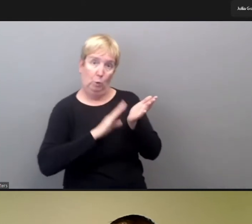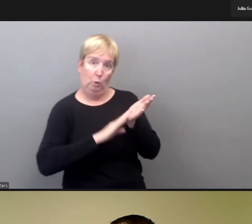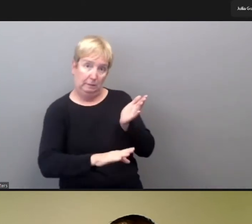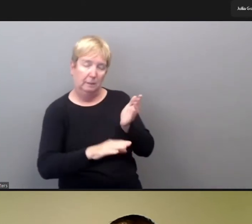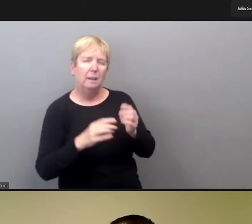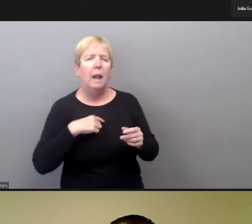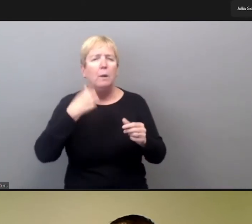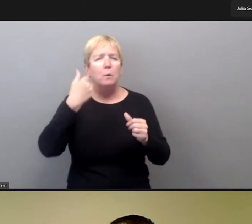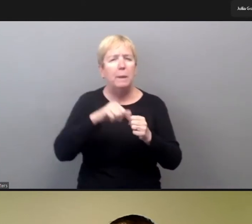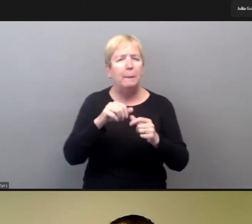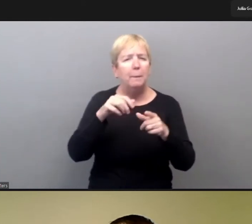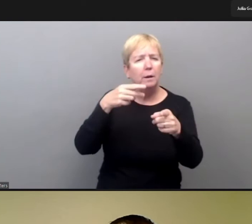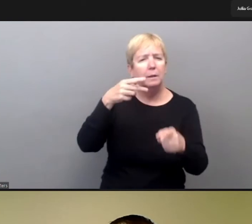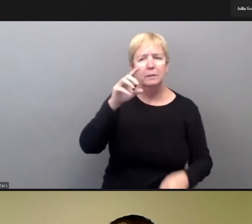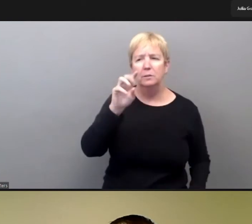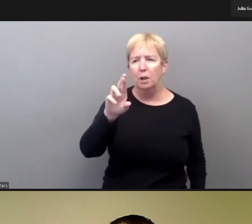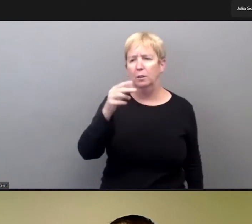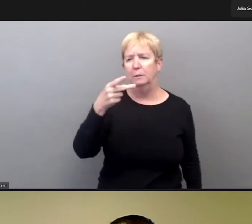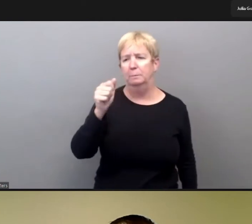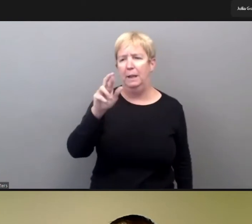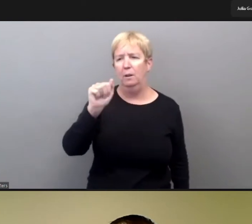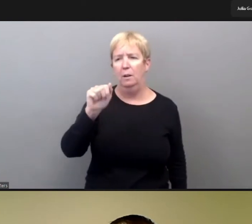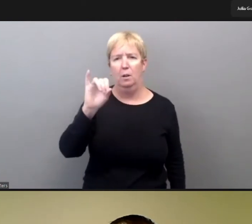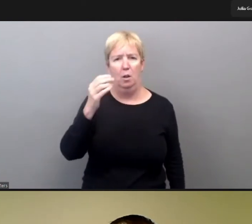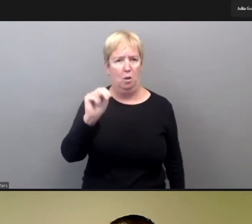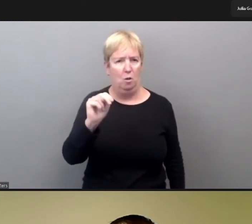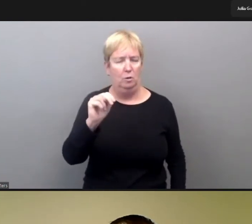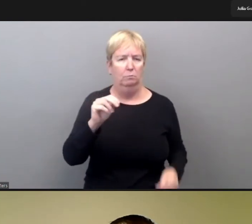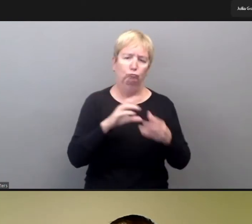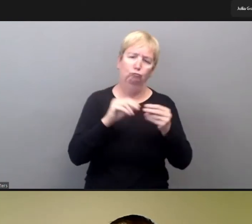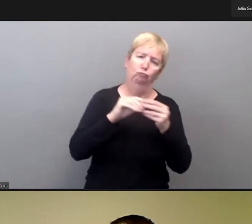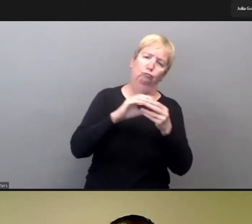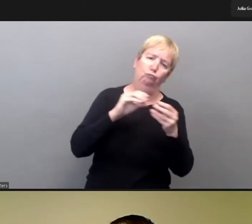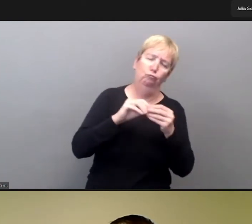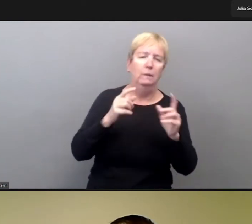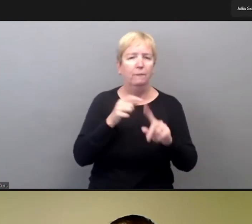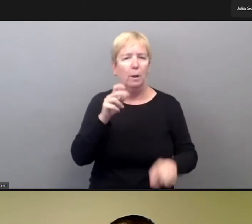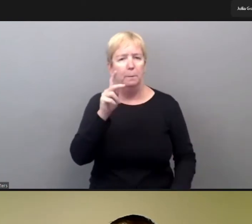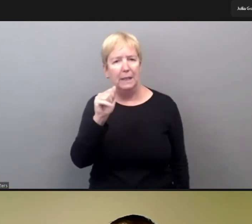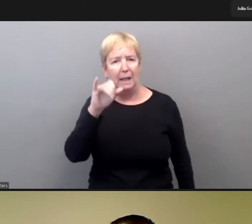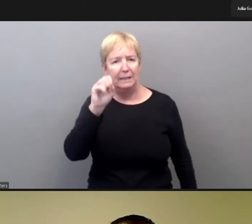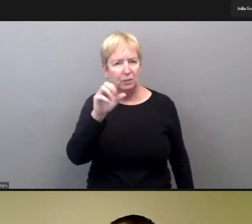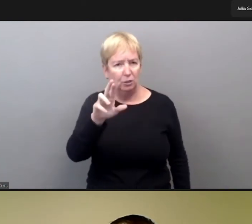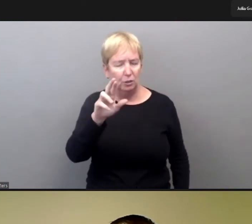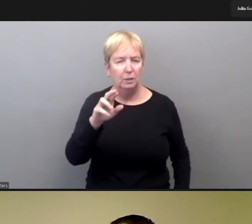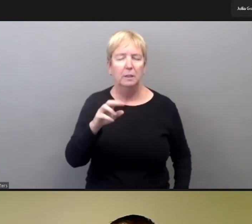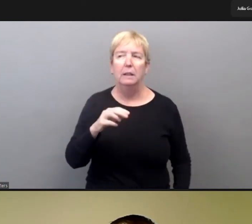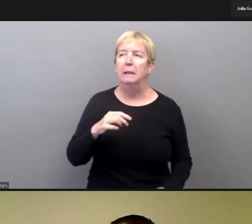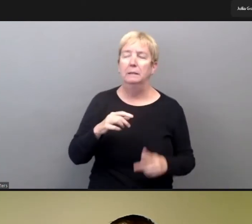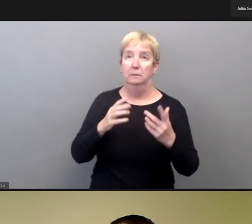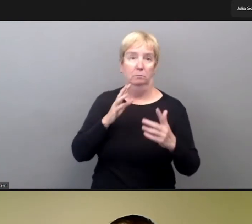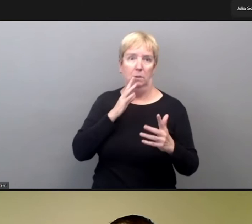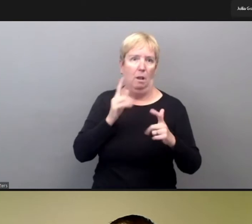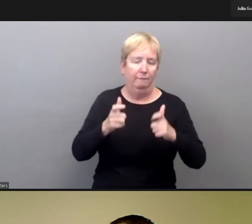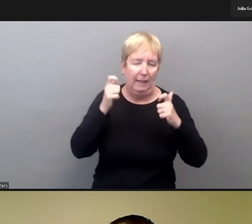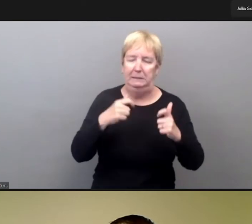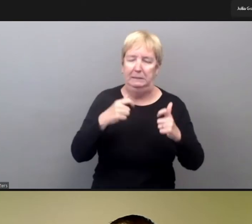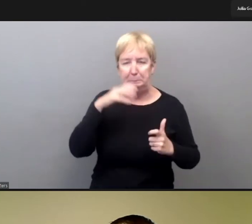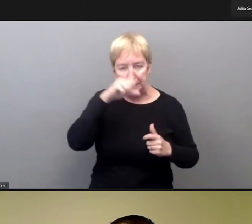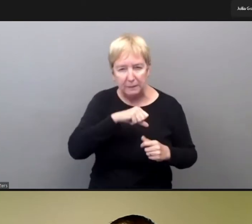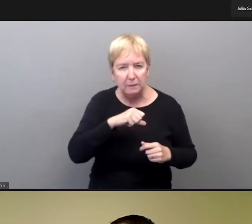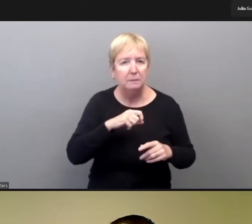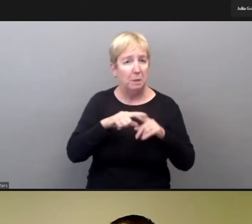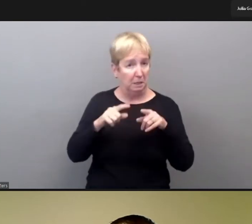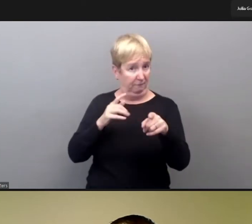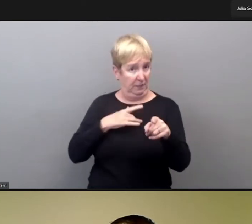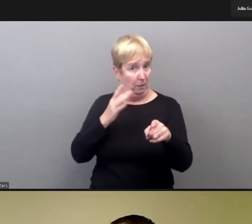from the Kaiser Foundation, but they went by a little bit quickly. But I didn't know if you thought New Mexico was sort of in similar, or if we might have a higher